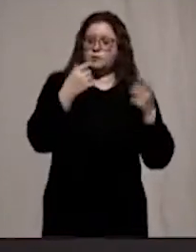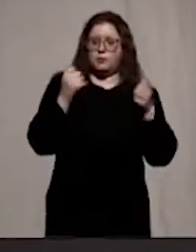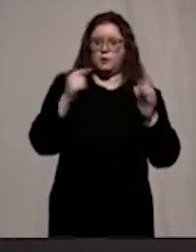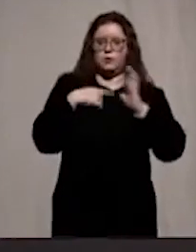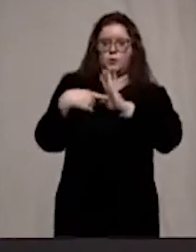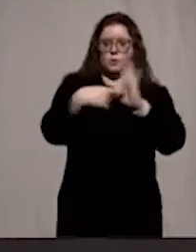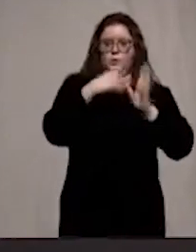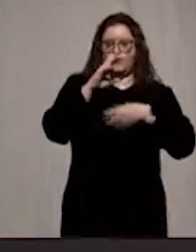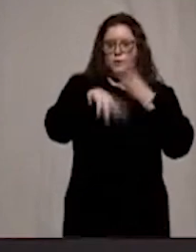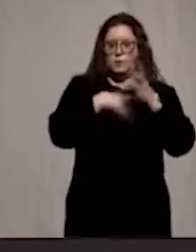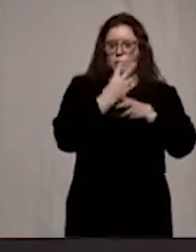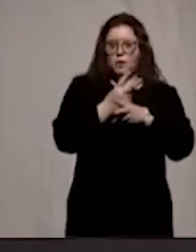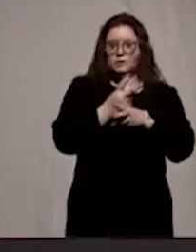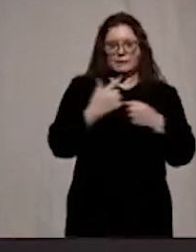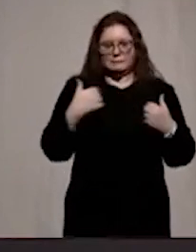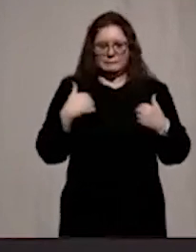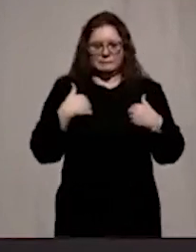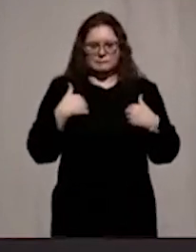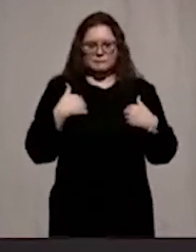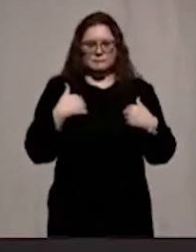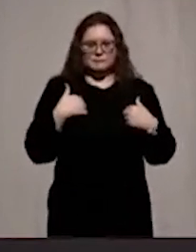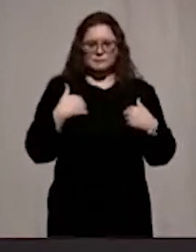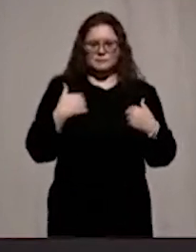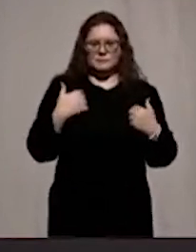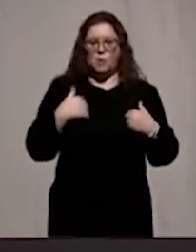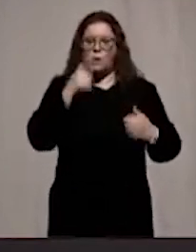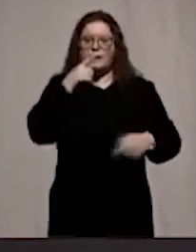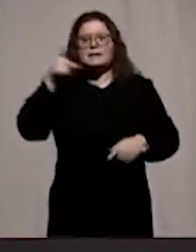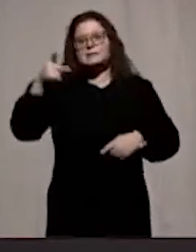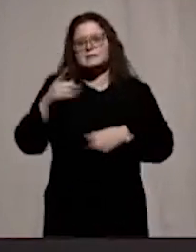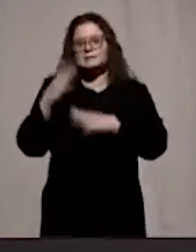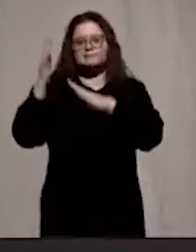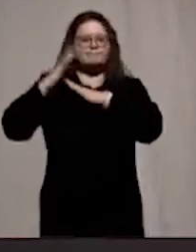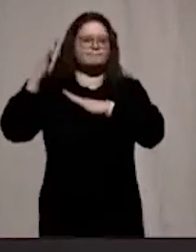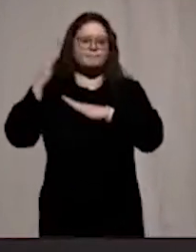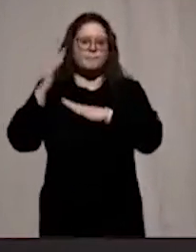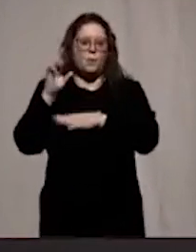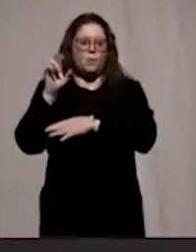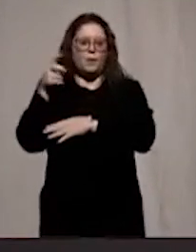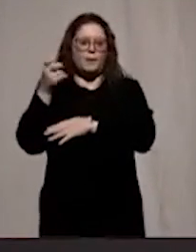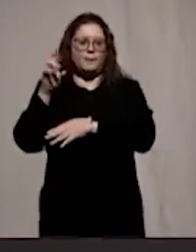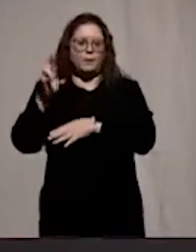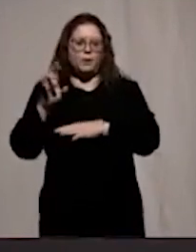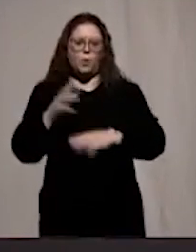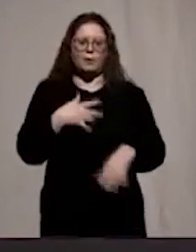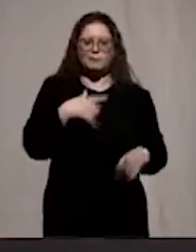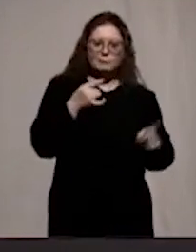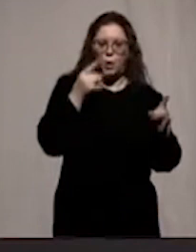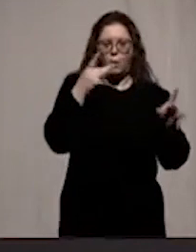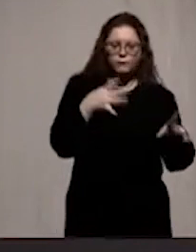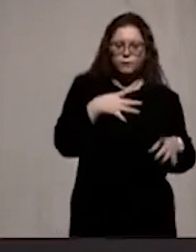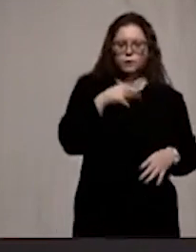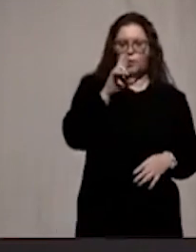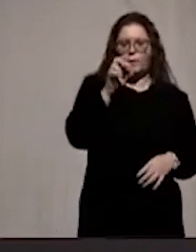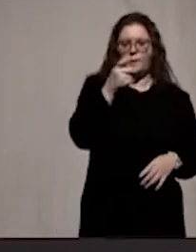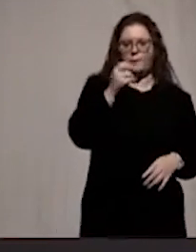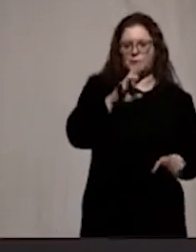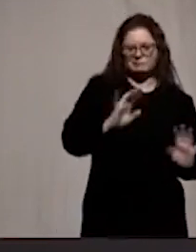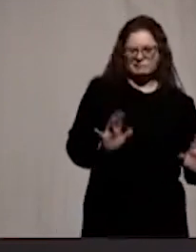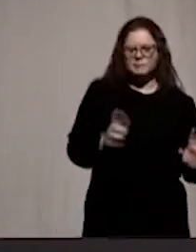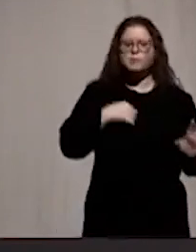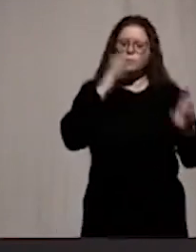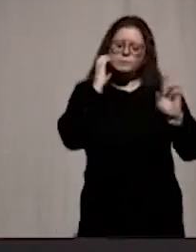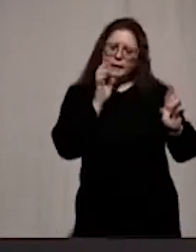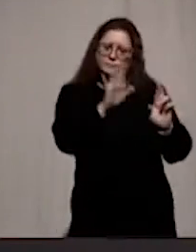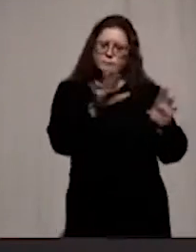know, and I'm not biased with artists. I'm not gonna say like Eminem's the greatest rapper of all time. I'm not gonna say he's a bad rapper either. I respect his craft, I respect what he